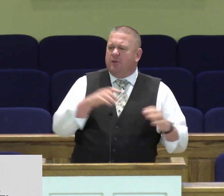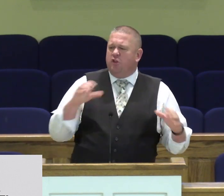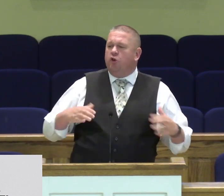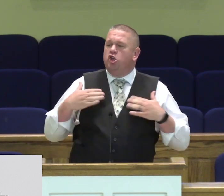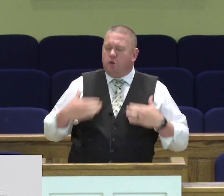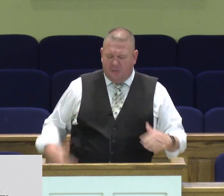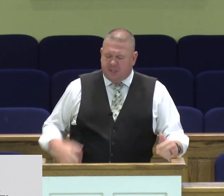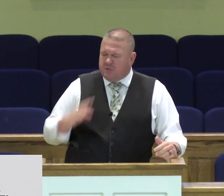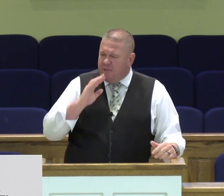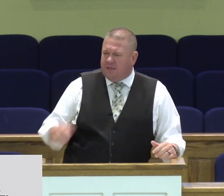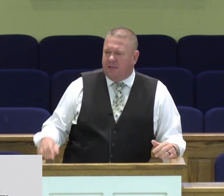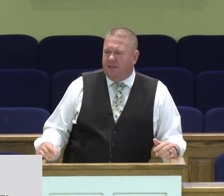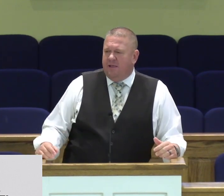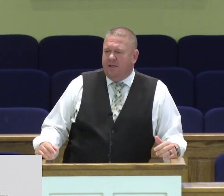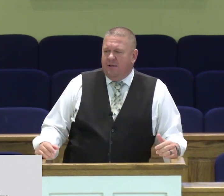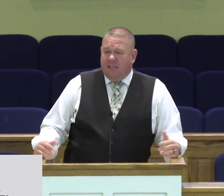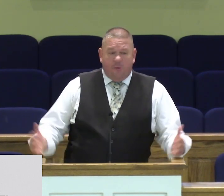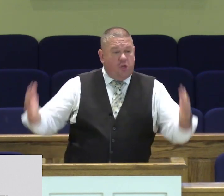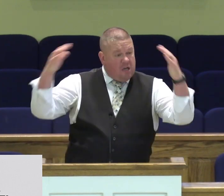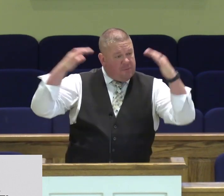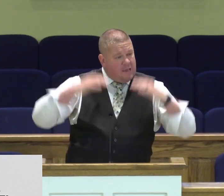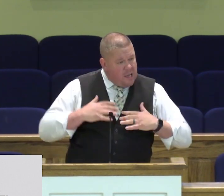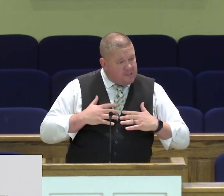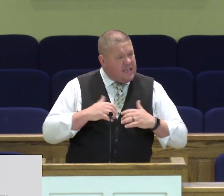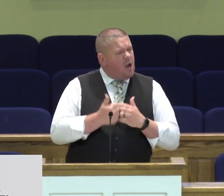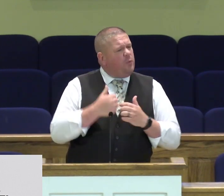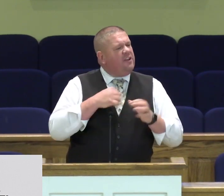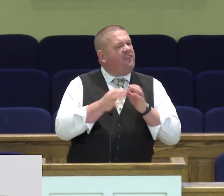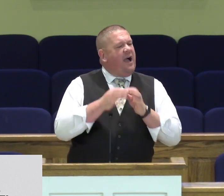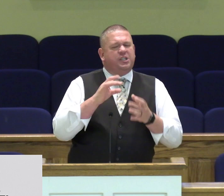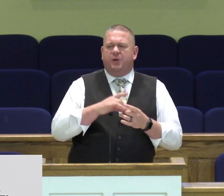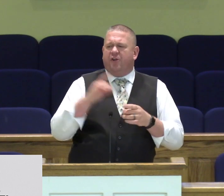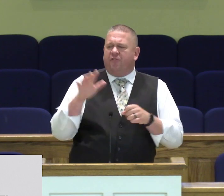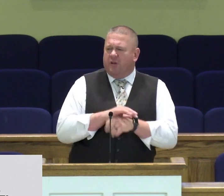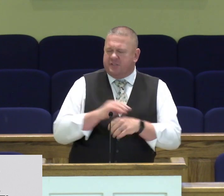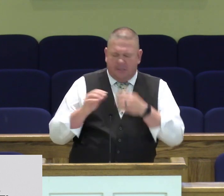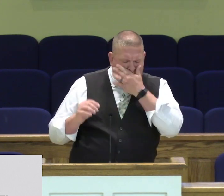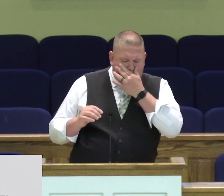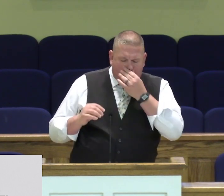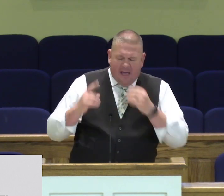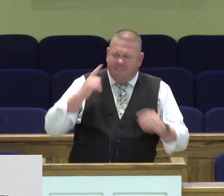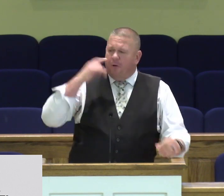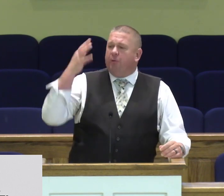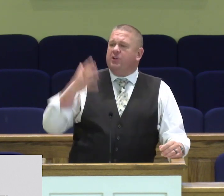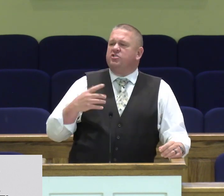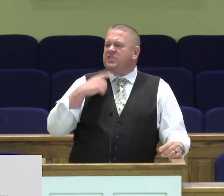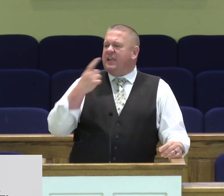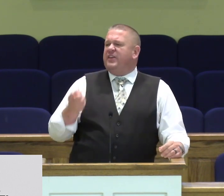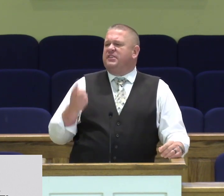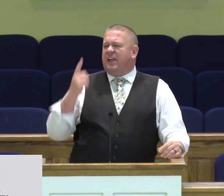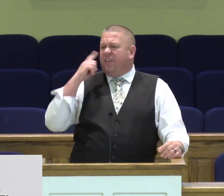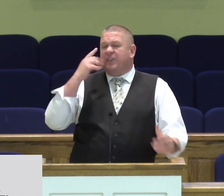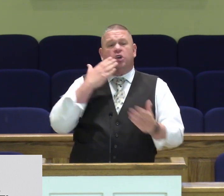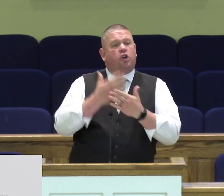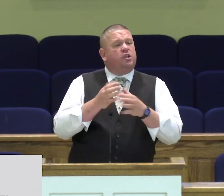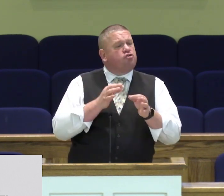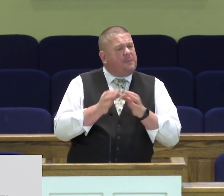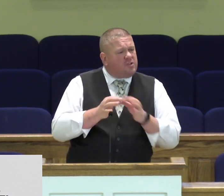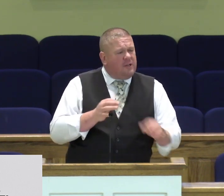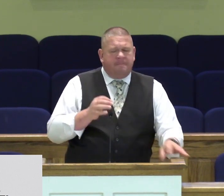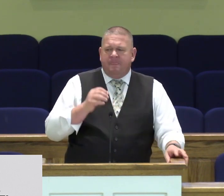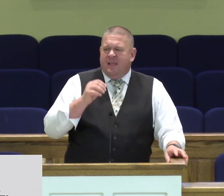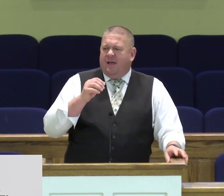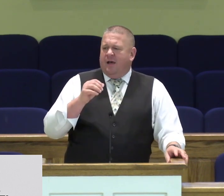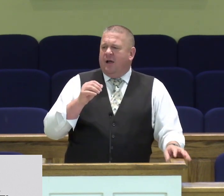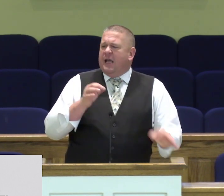led him to do, humanly speaking. And then when you come to us, how do we define spirit fullness? And I've heard preachers say this, and I think it's a good